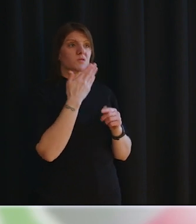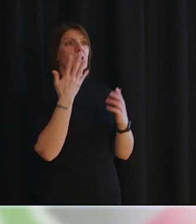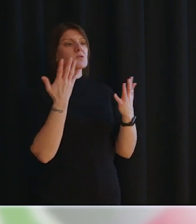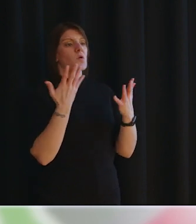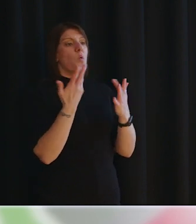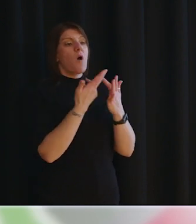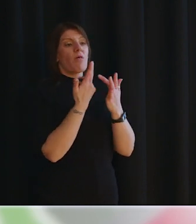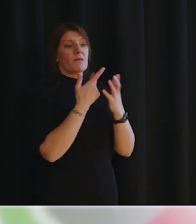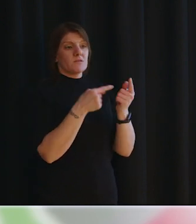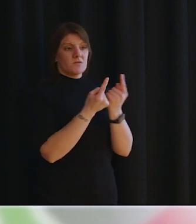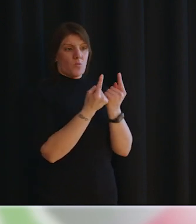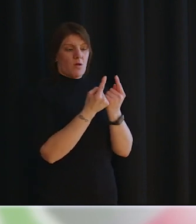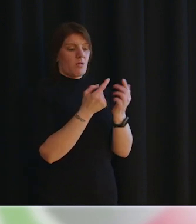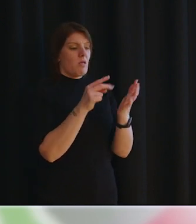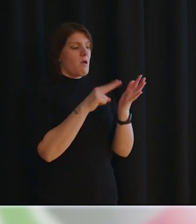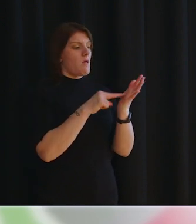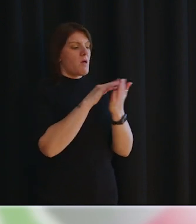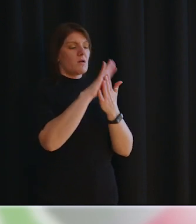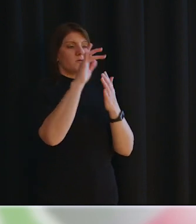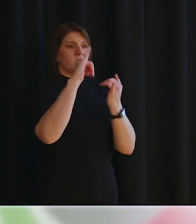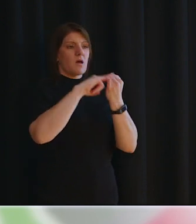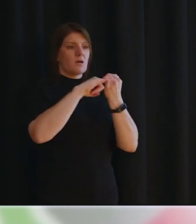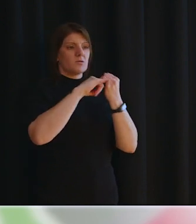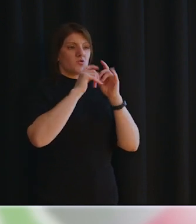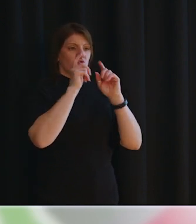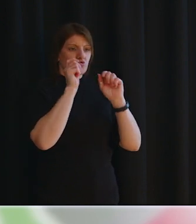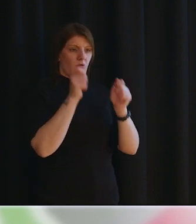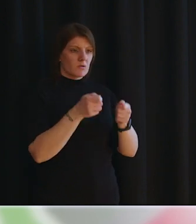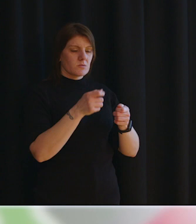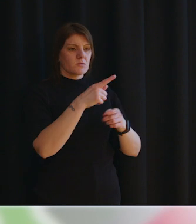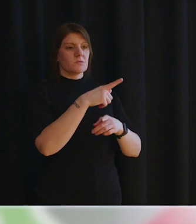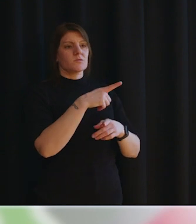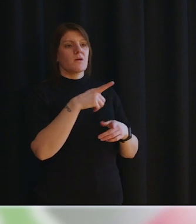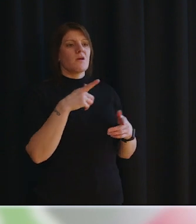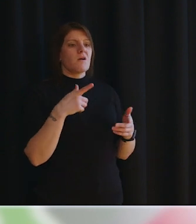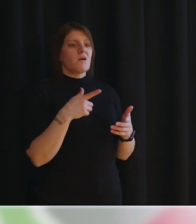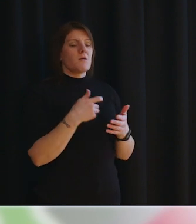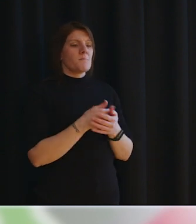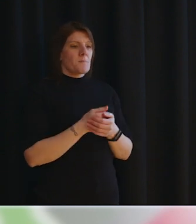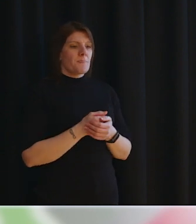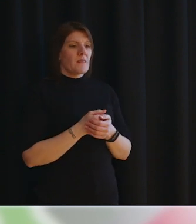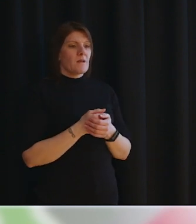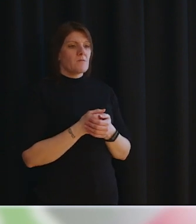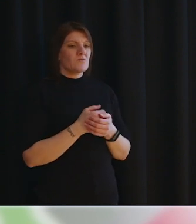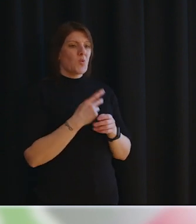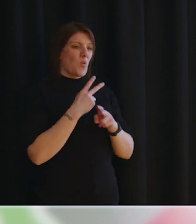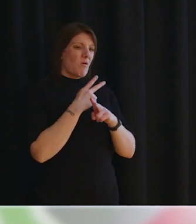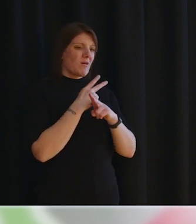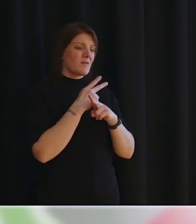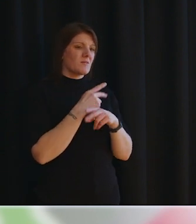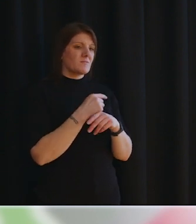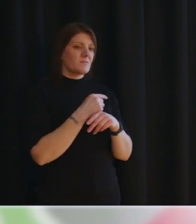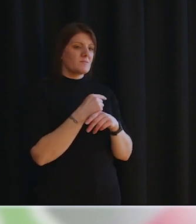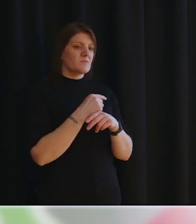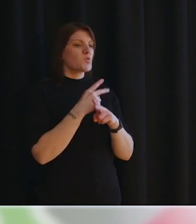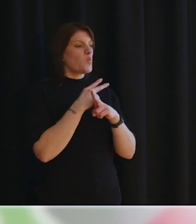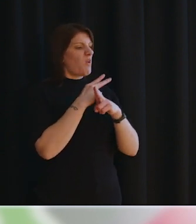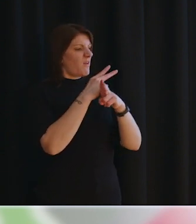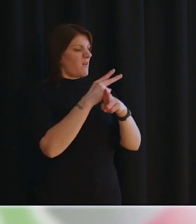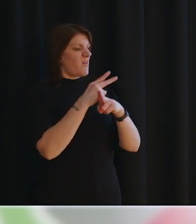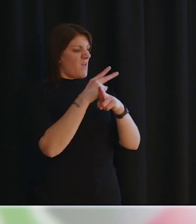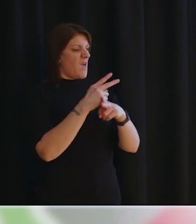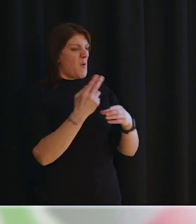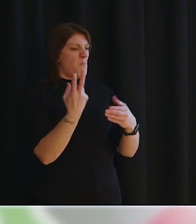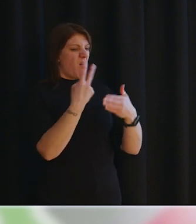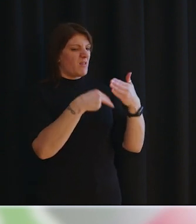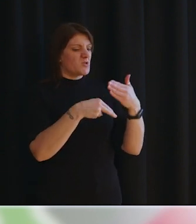NHS trusts, clinical commission groups, CCGs, which are now becoming integrated care boards or integrated care partnerships,